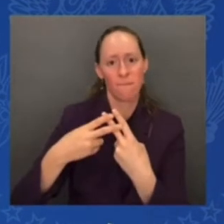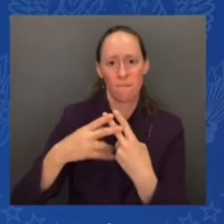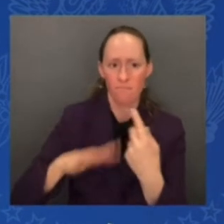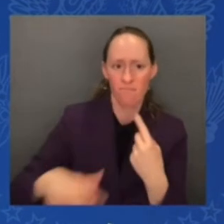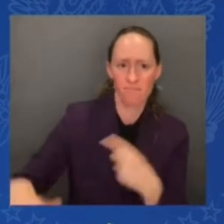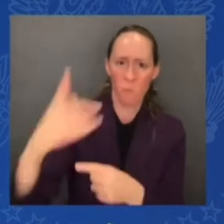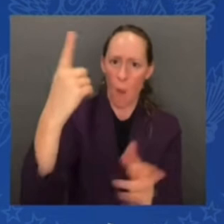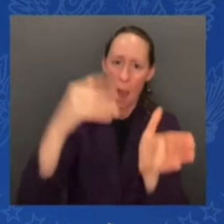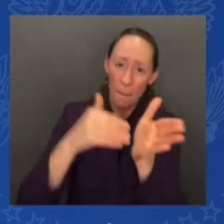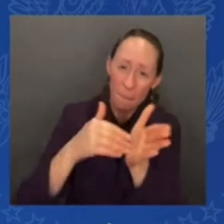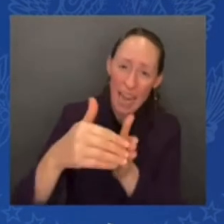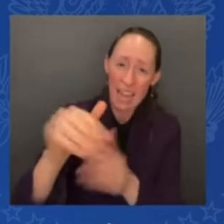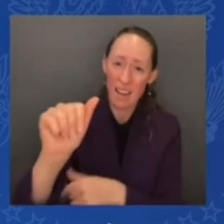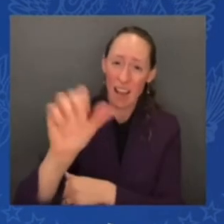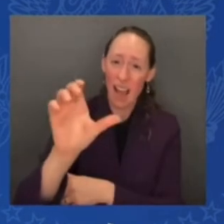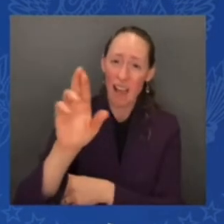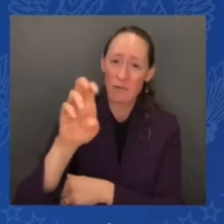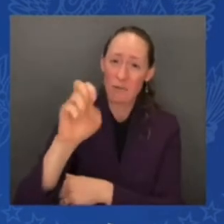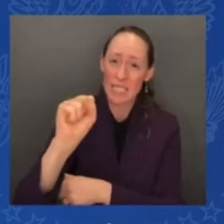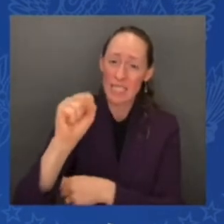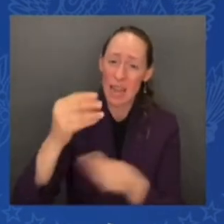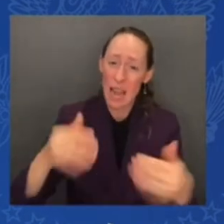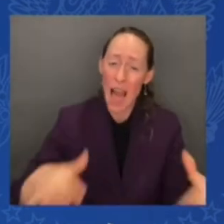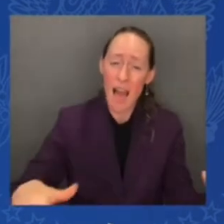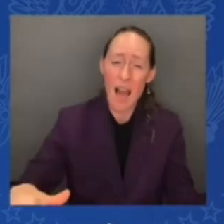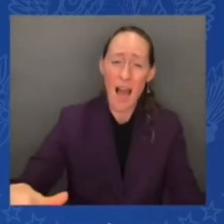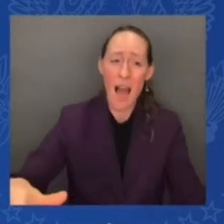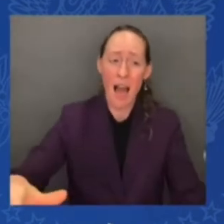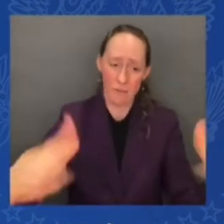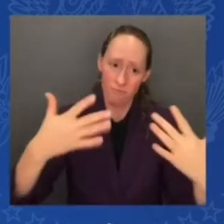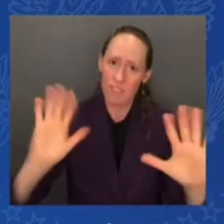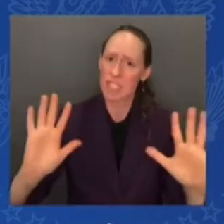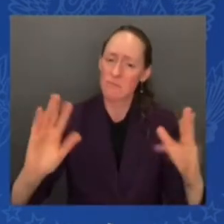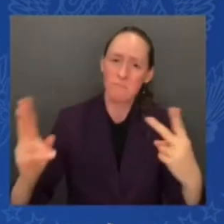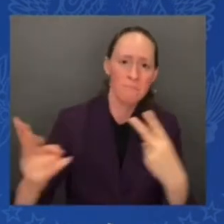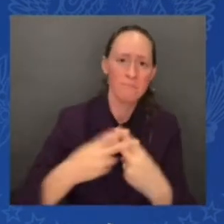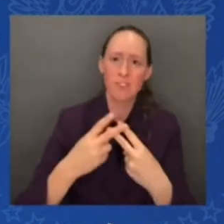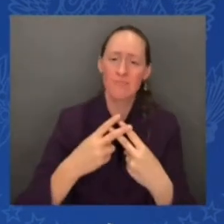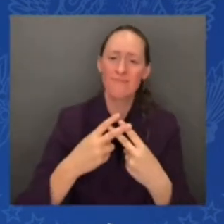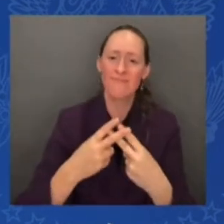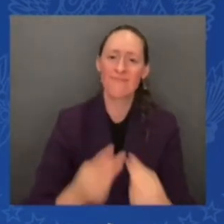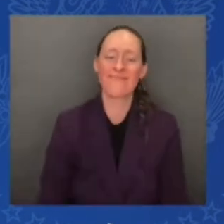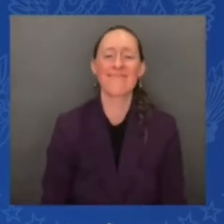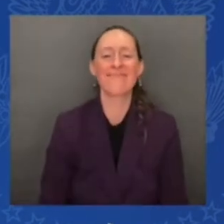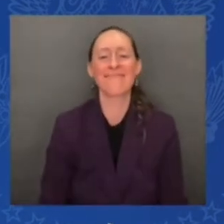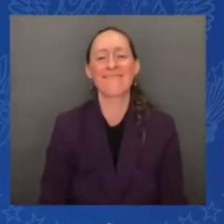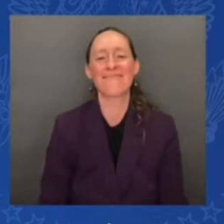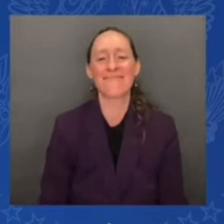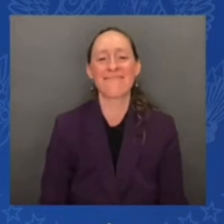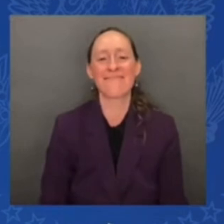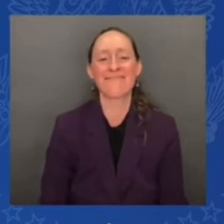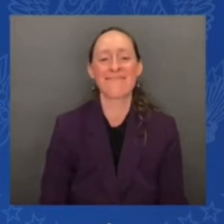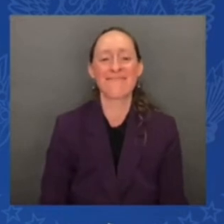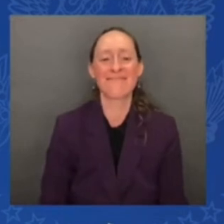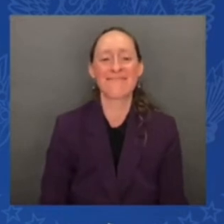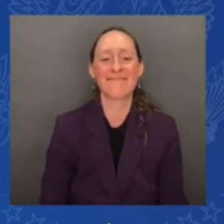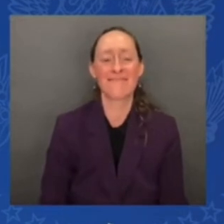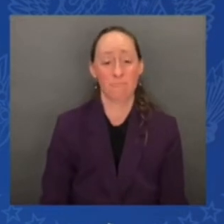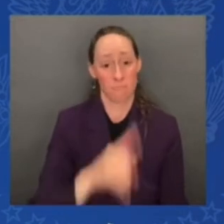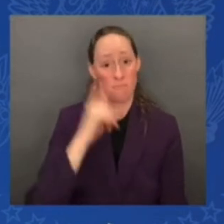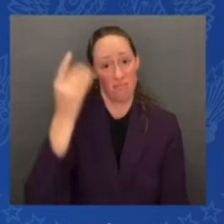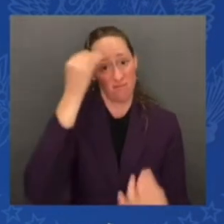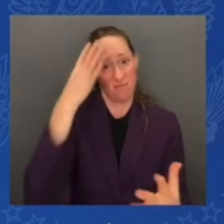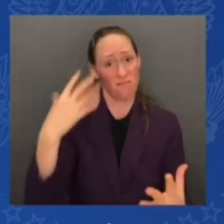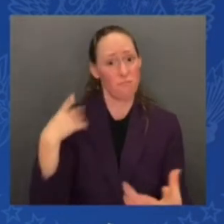That's good stuff. You know, I got so tired over the last 15 years, and this is a little story I want to tell you about